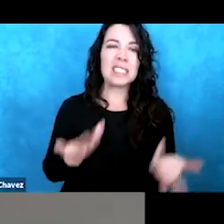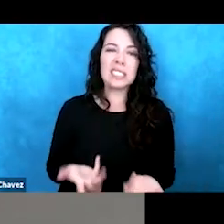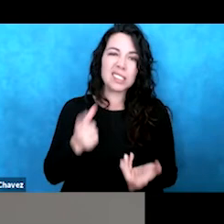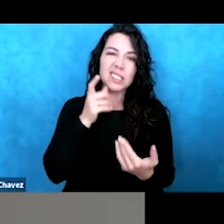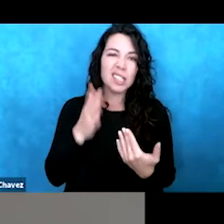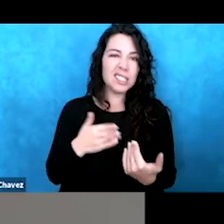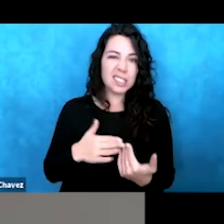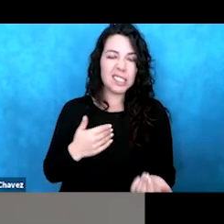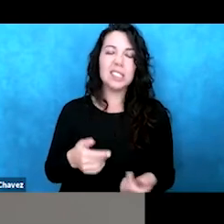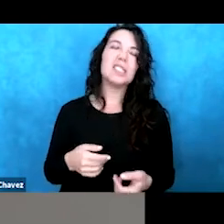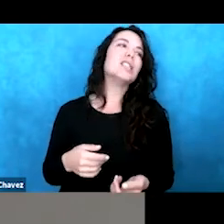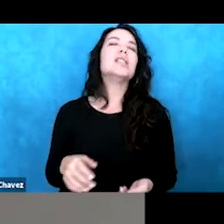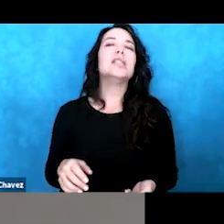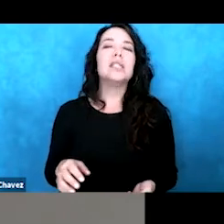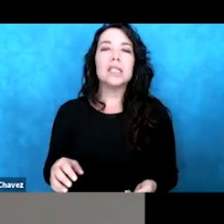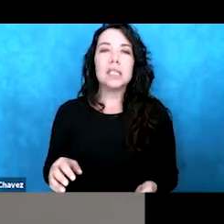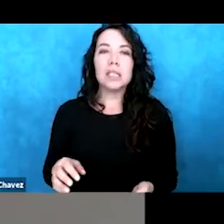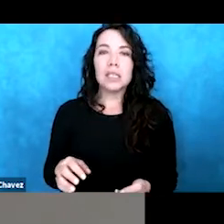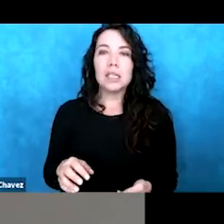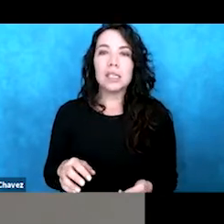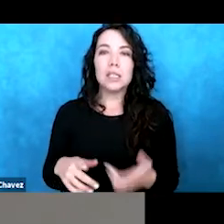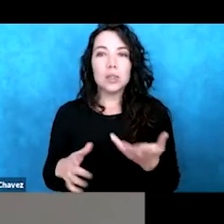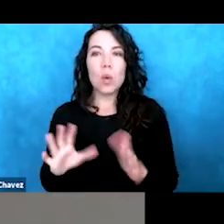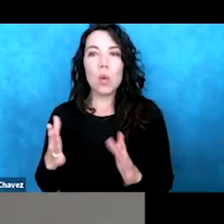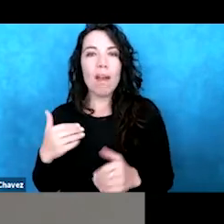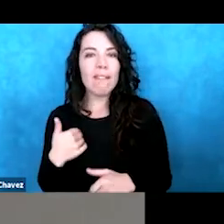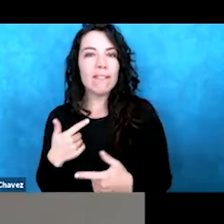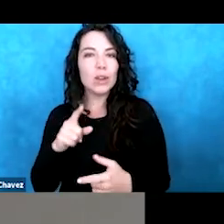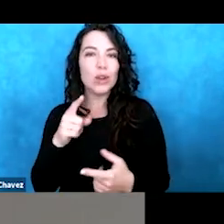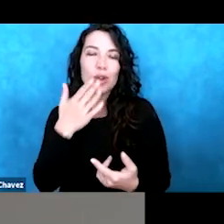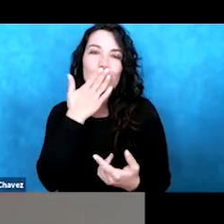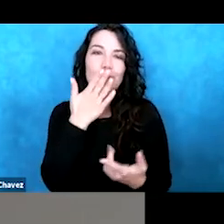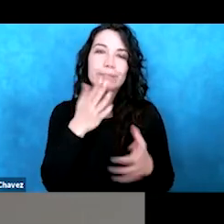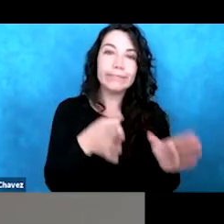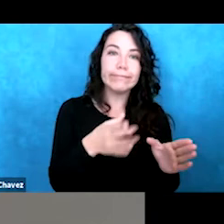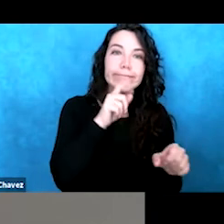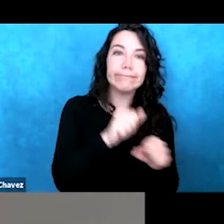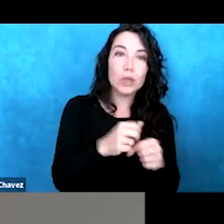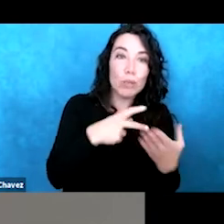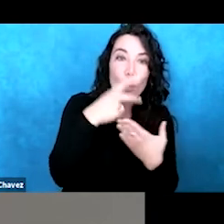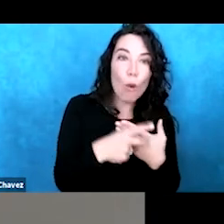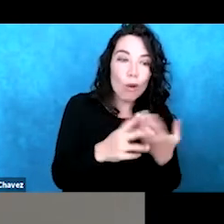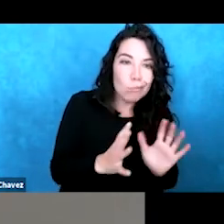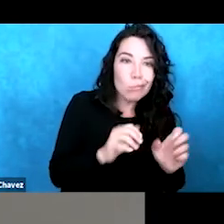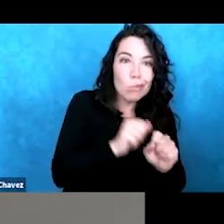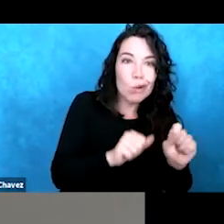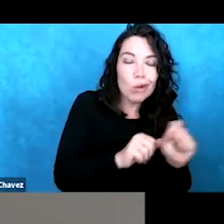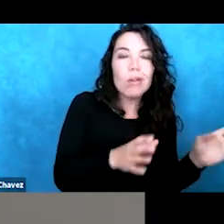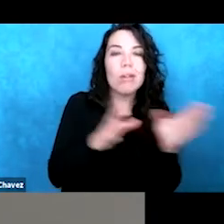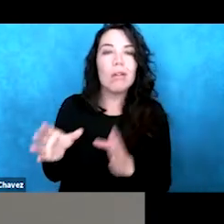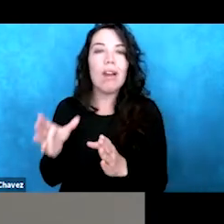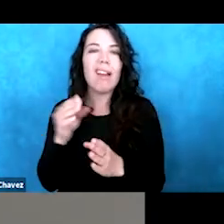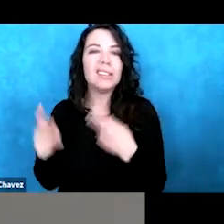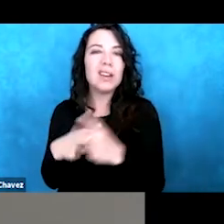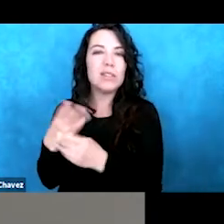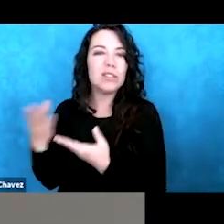had a more compassionate type of supervision, which is really just counseling. So we realized that if we were going to grow